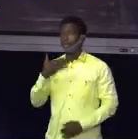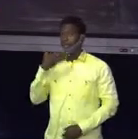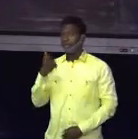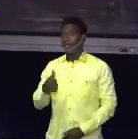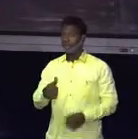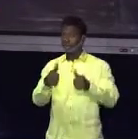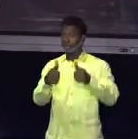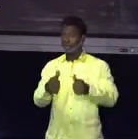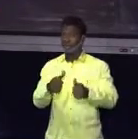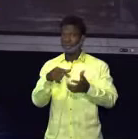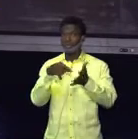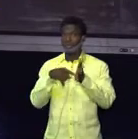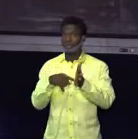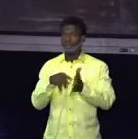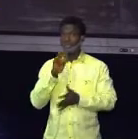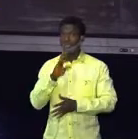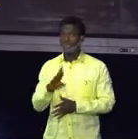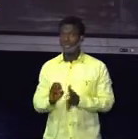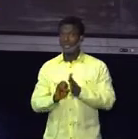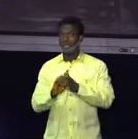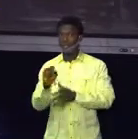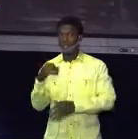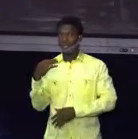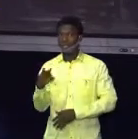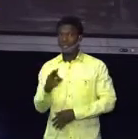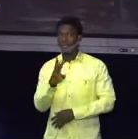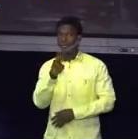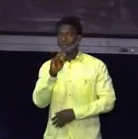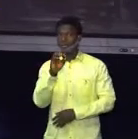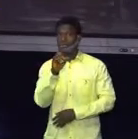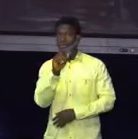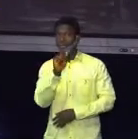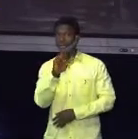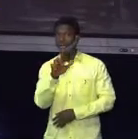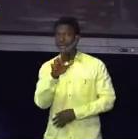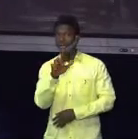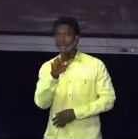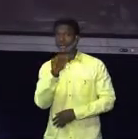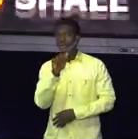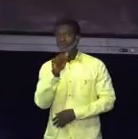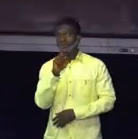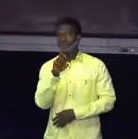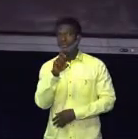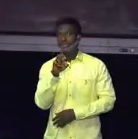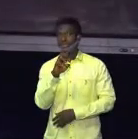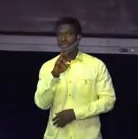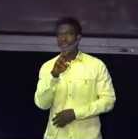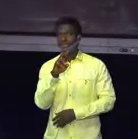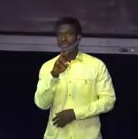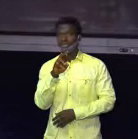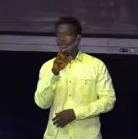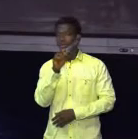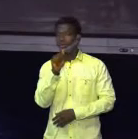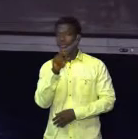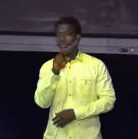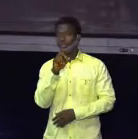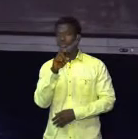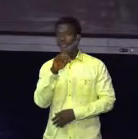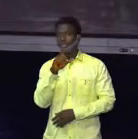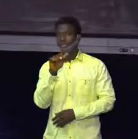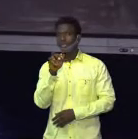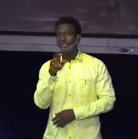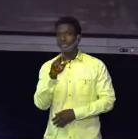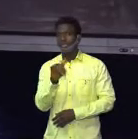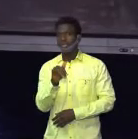done. These are examples of modal auxiliaries. Let's move on. Now, let's